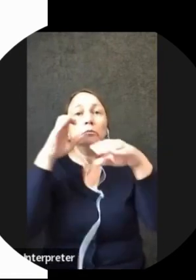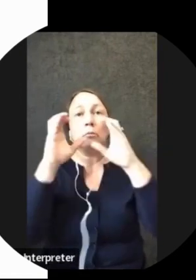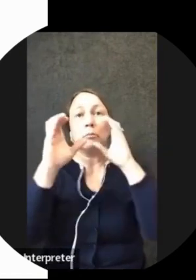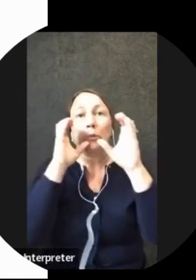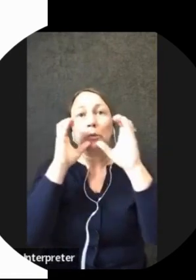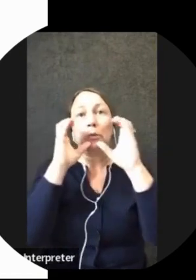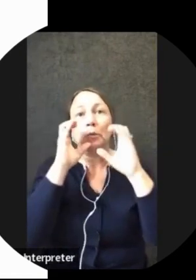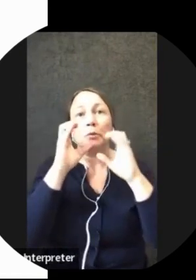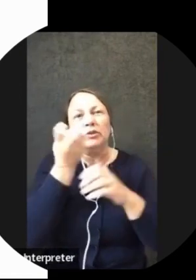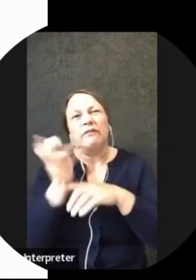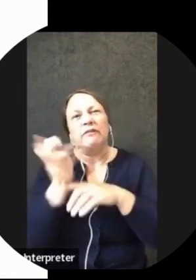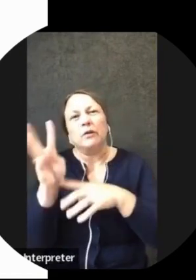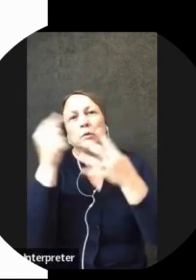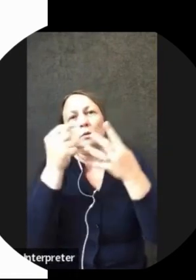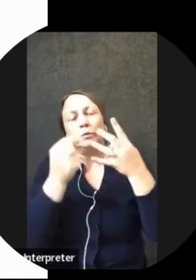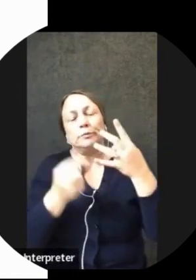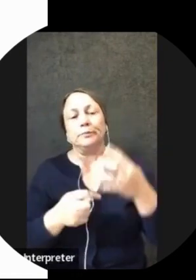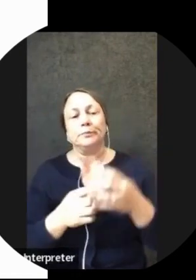name a few.